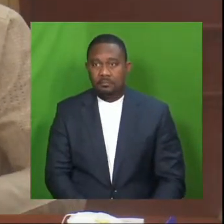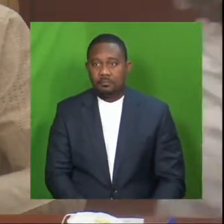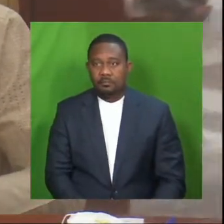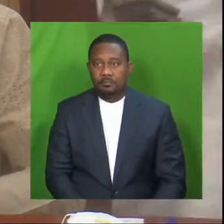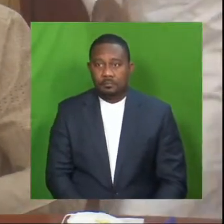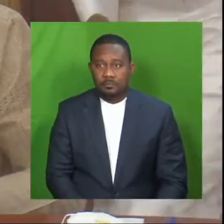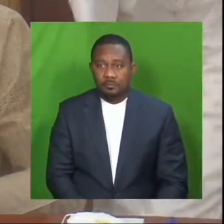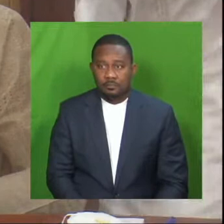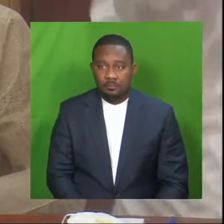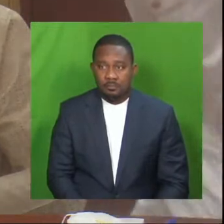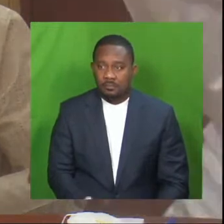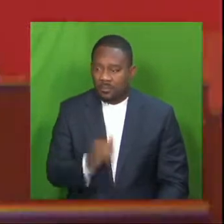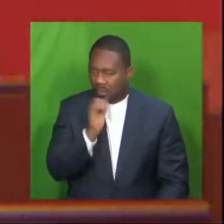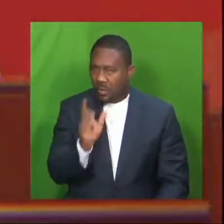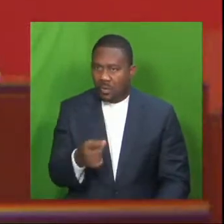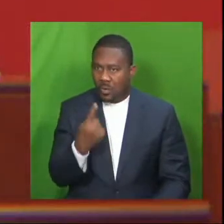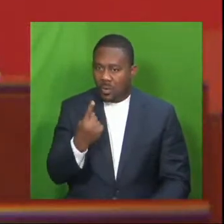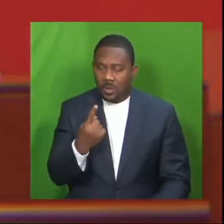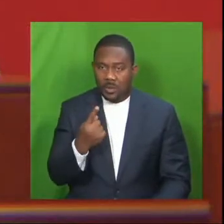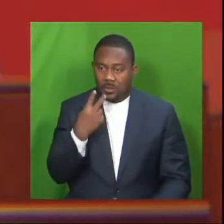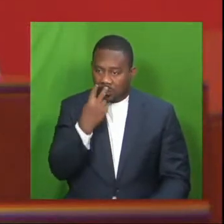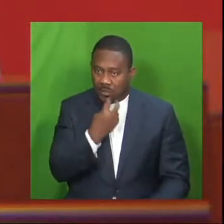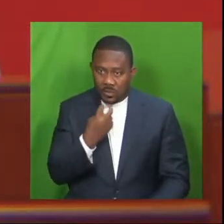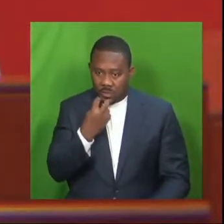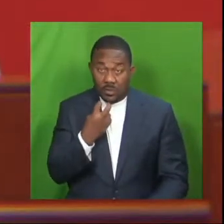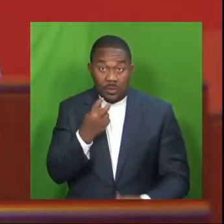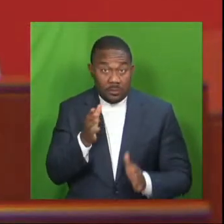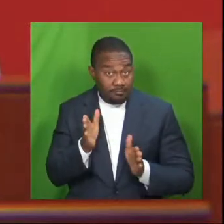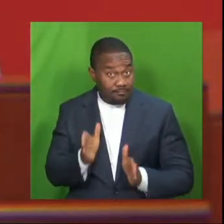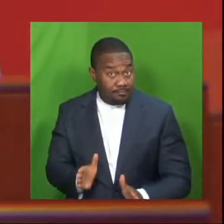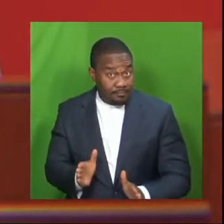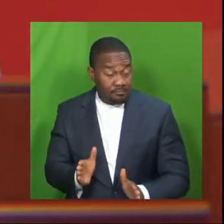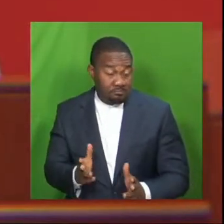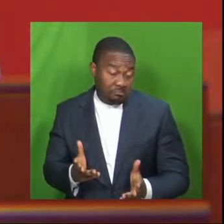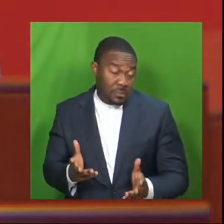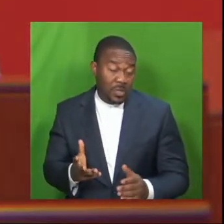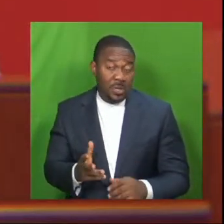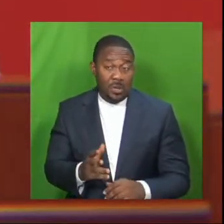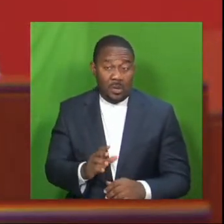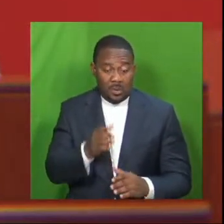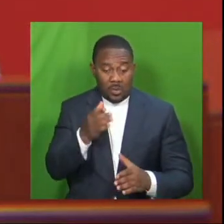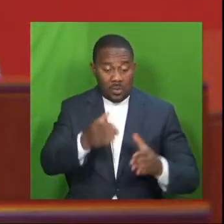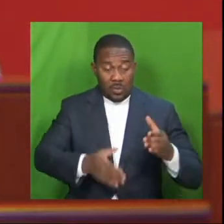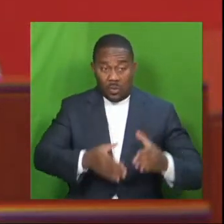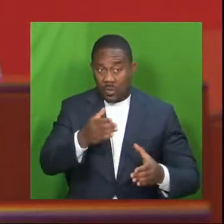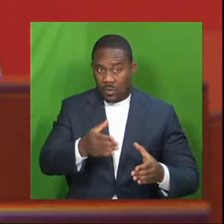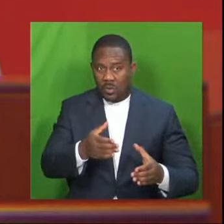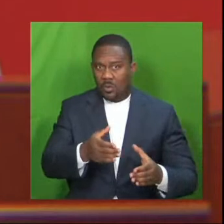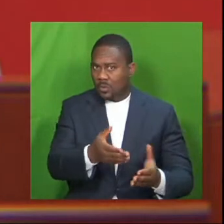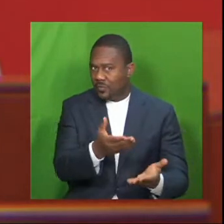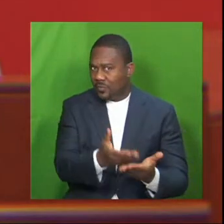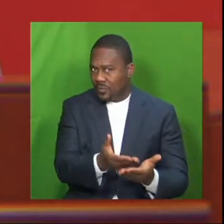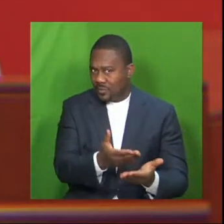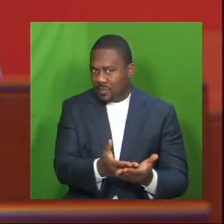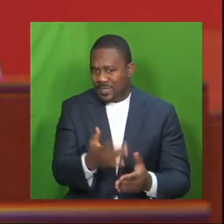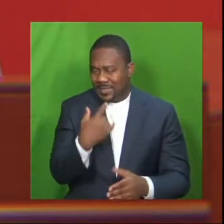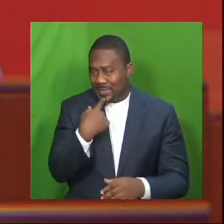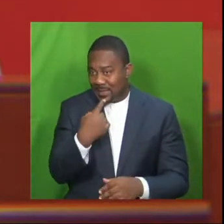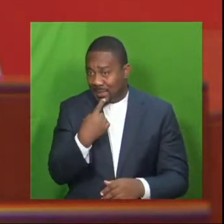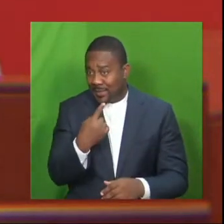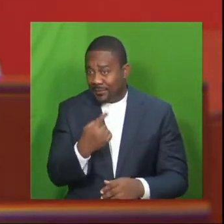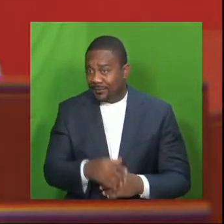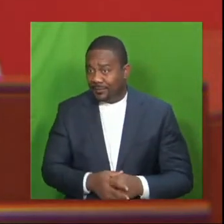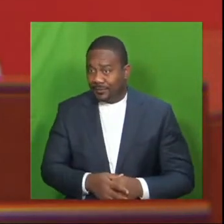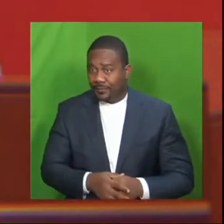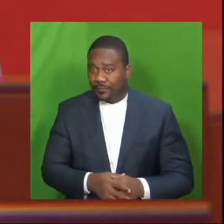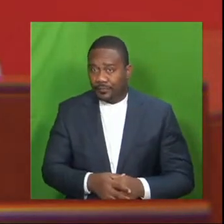it's not just the Speaker, even though the Court of Appeal has said that automatically, when you don't